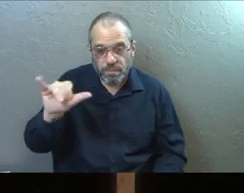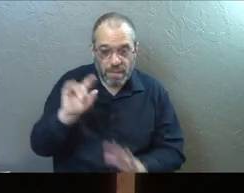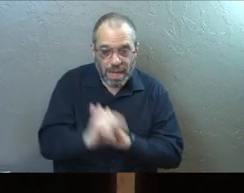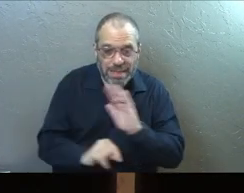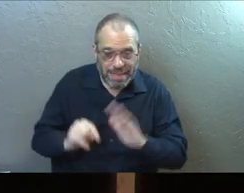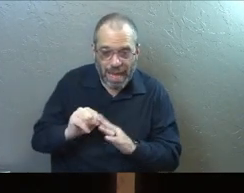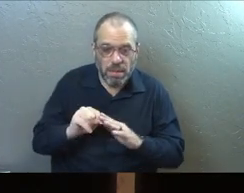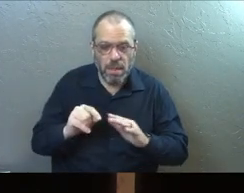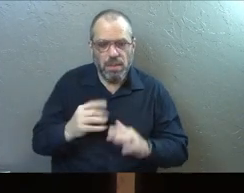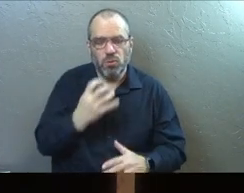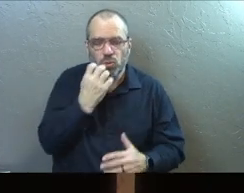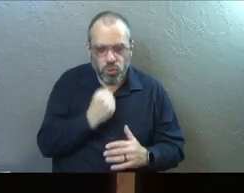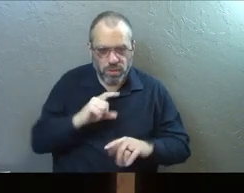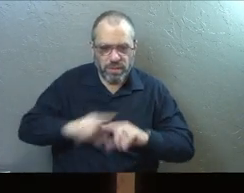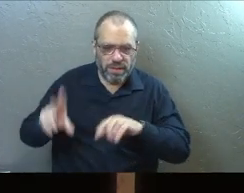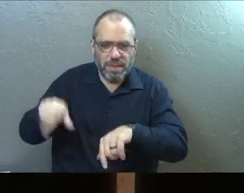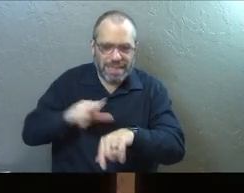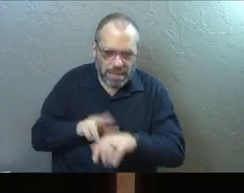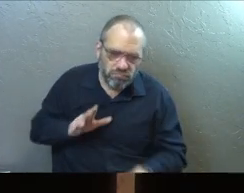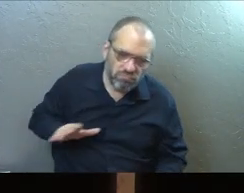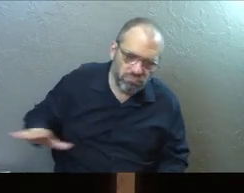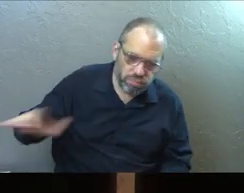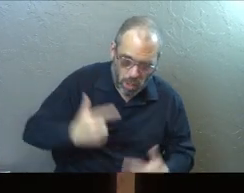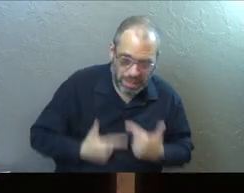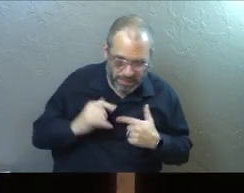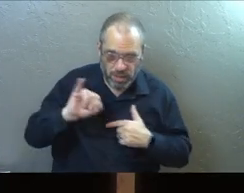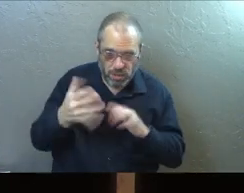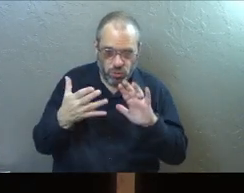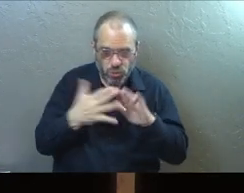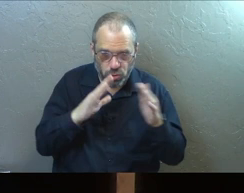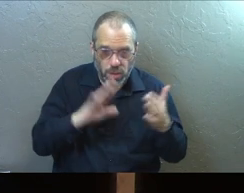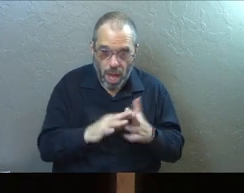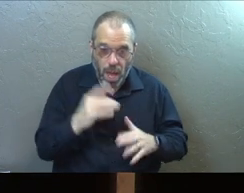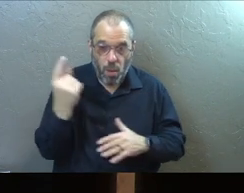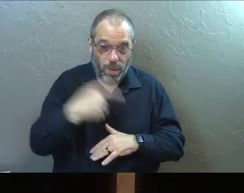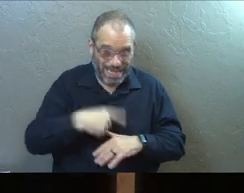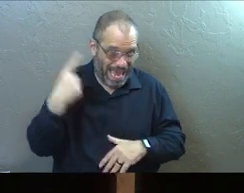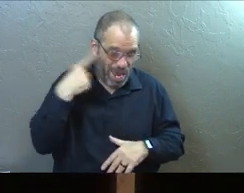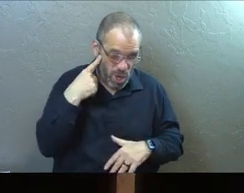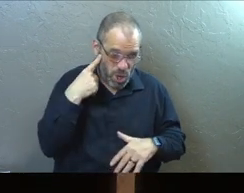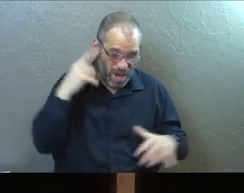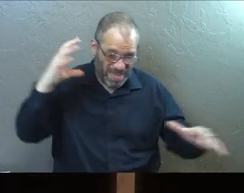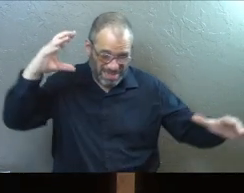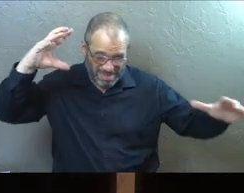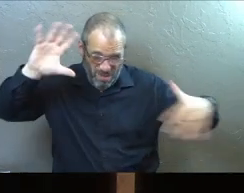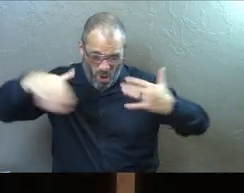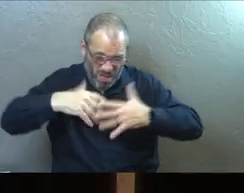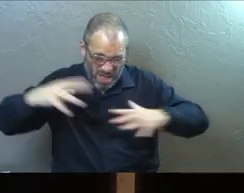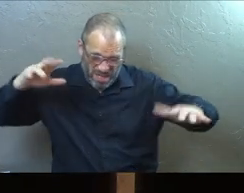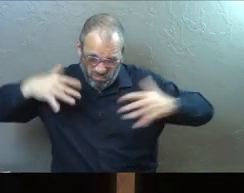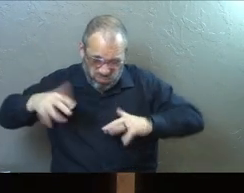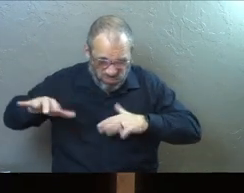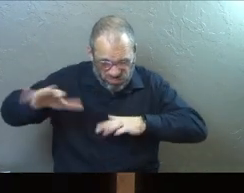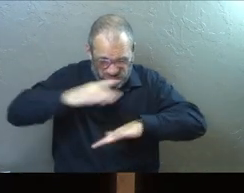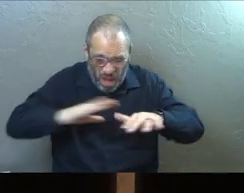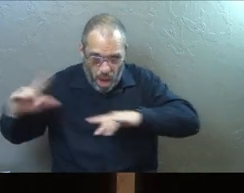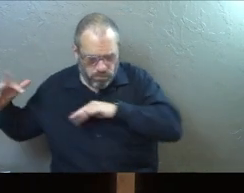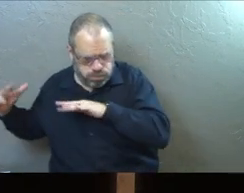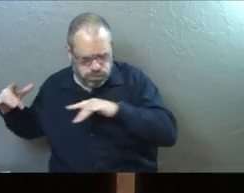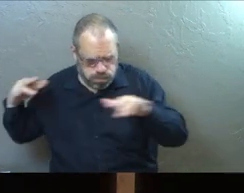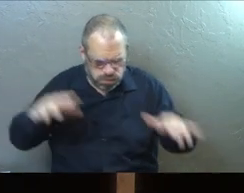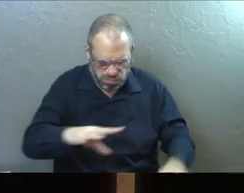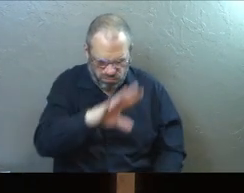that time, there were devout Jews from every nation living in Jerusalem. And when they heard the loud noise, everyone came running, and they